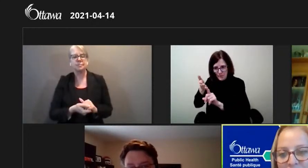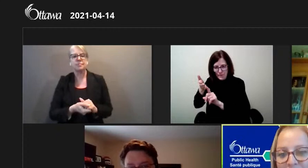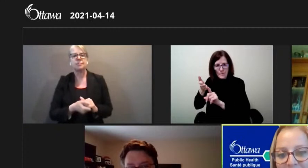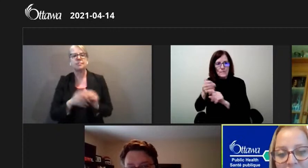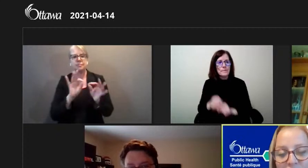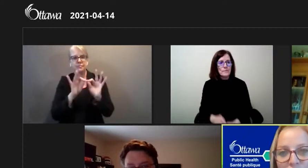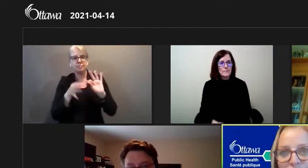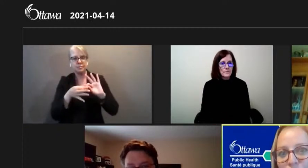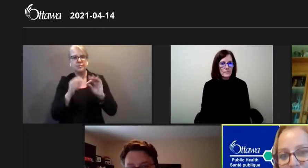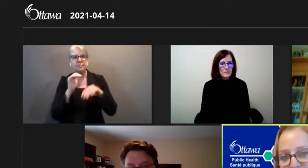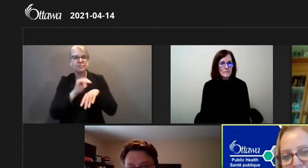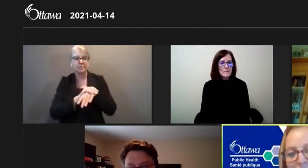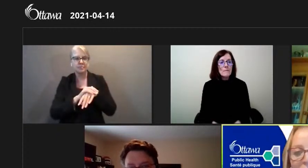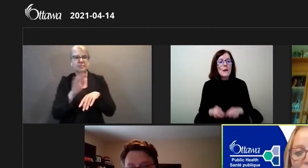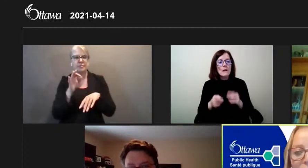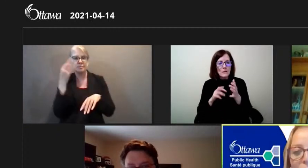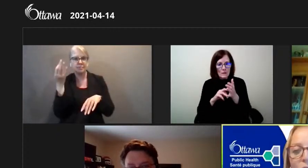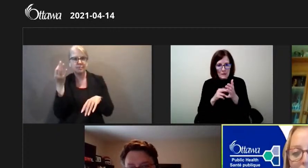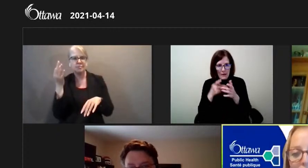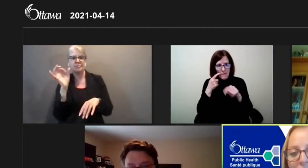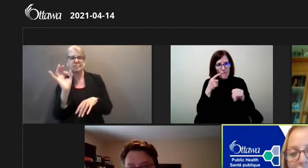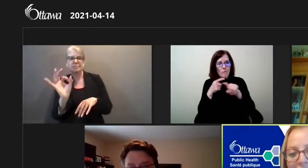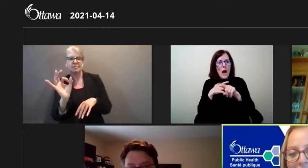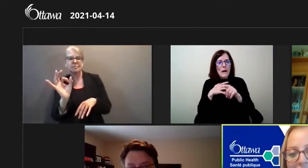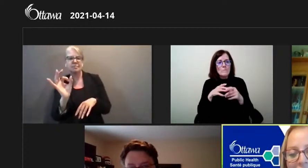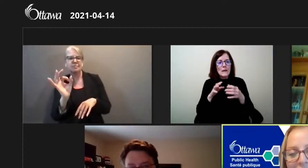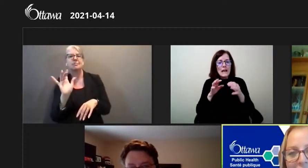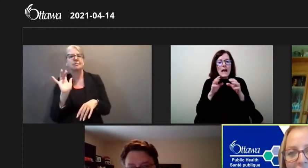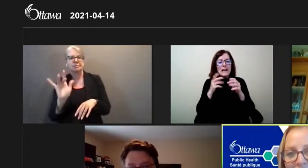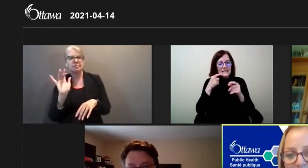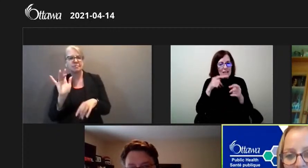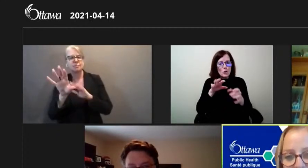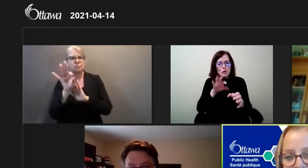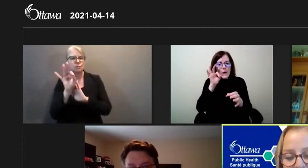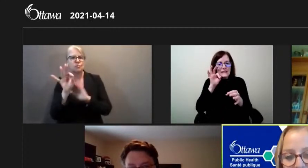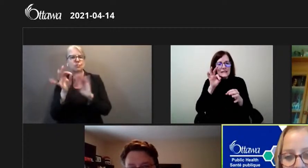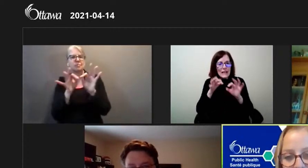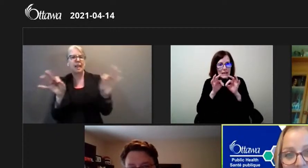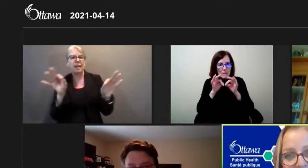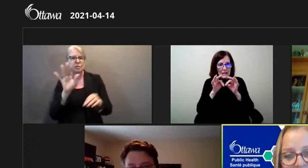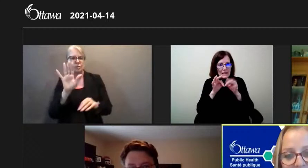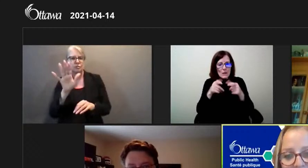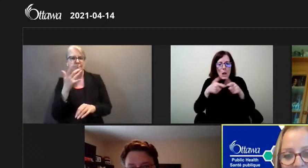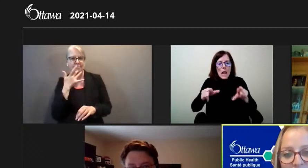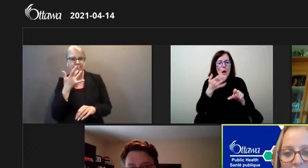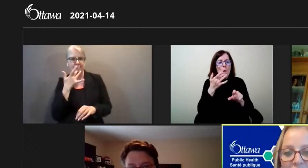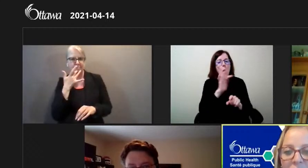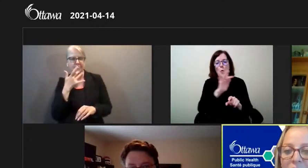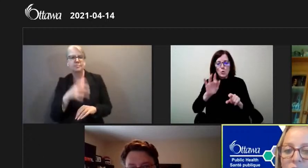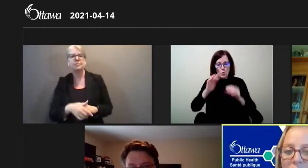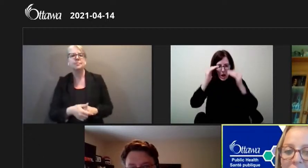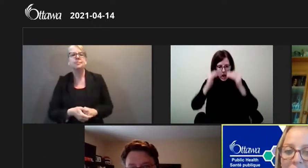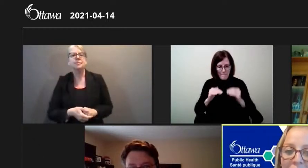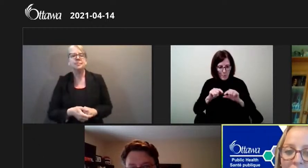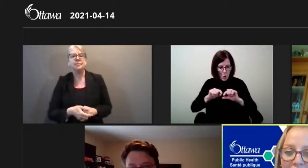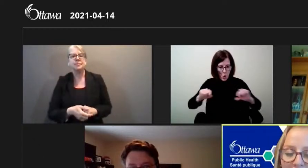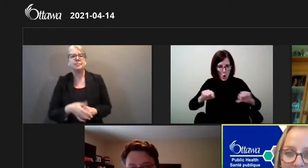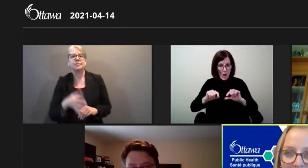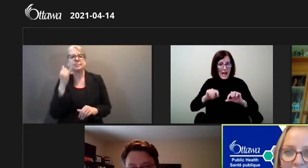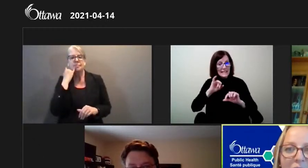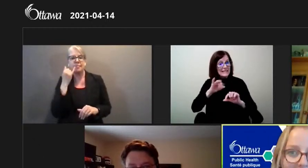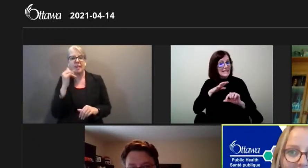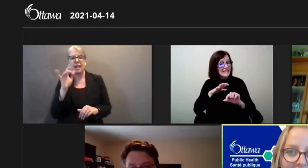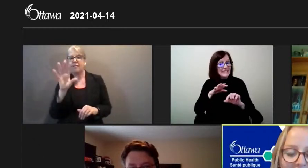session today. I'm using interpretation button at the bottom. You can choose the language of your choice. If this is deactivated, you